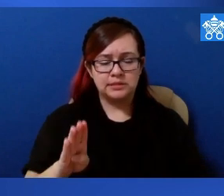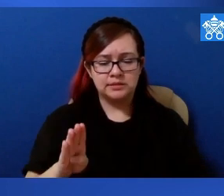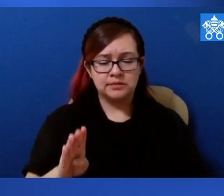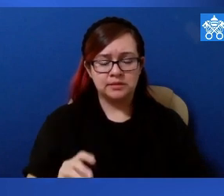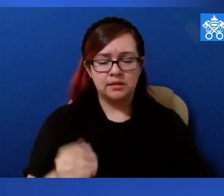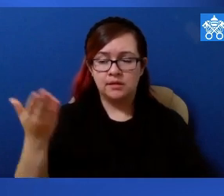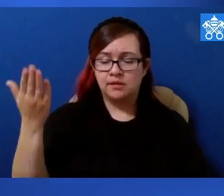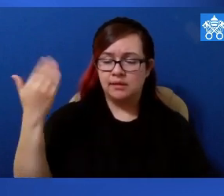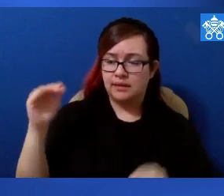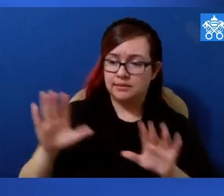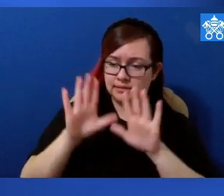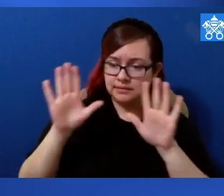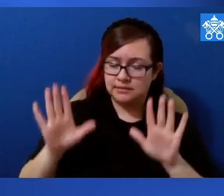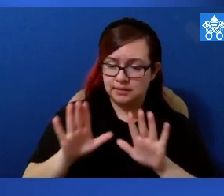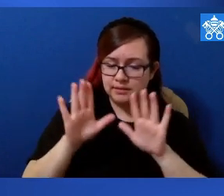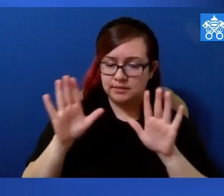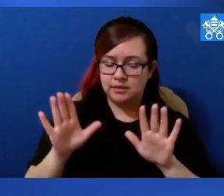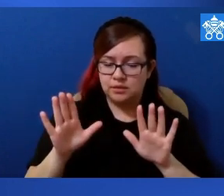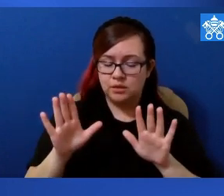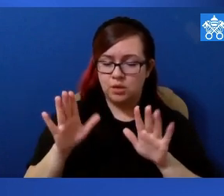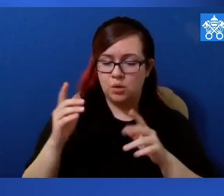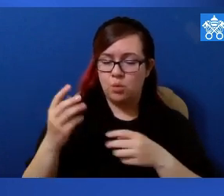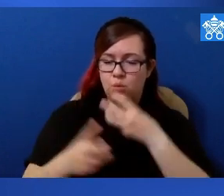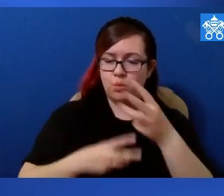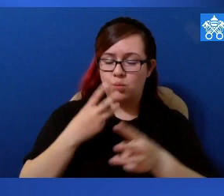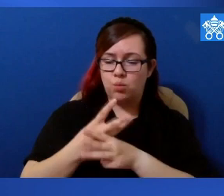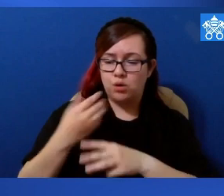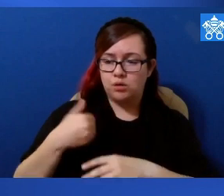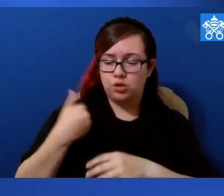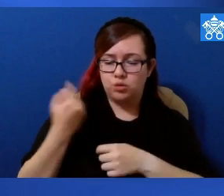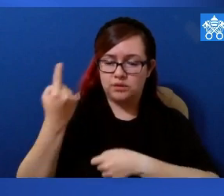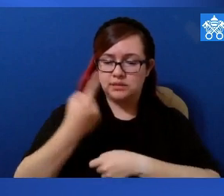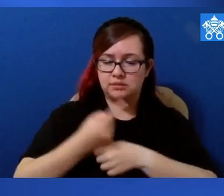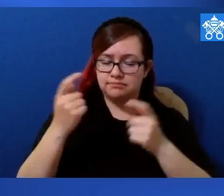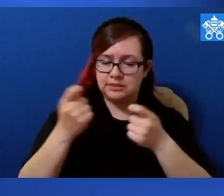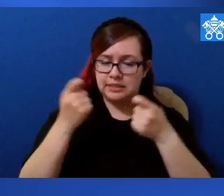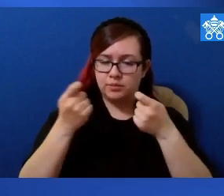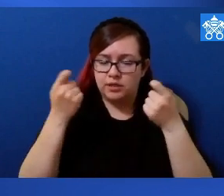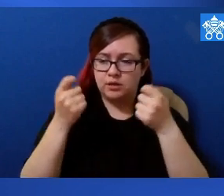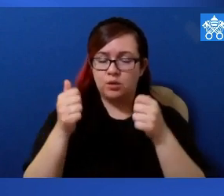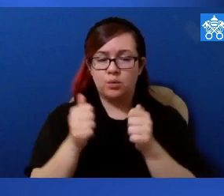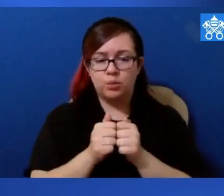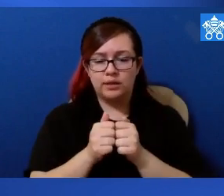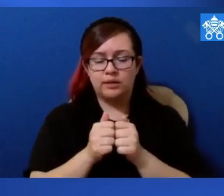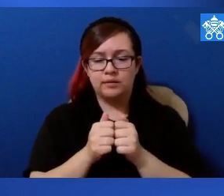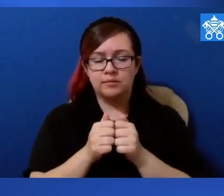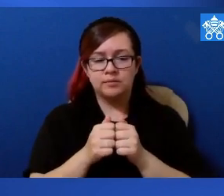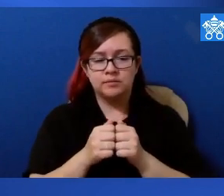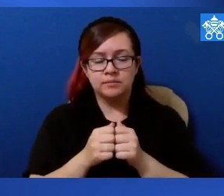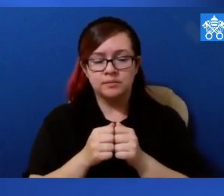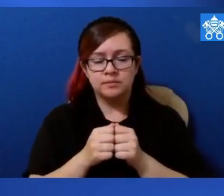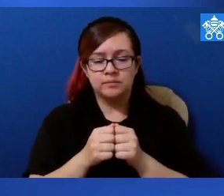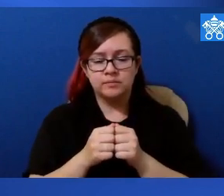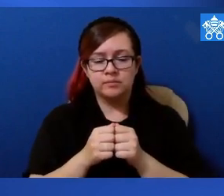Brazil. Last Sunday, World Youth Day was celebrated in the various dioceses, with